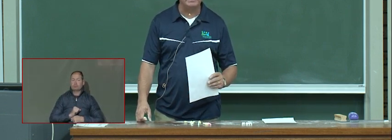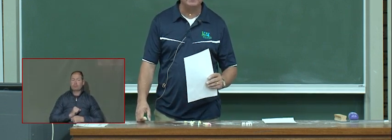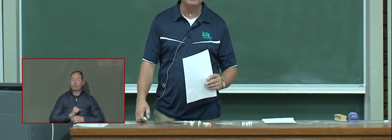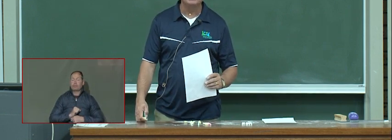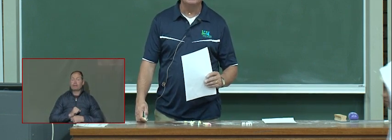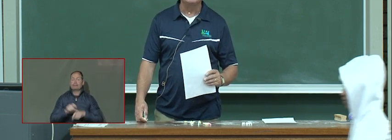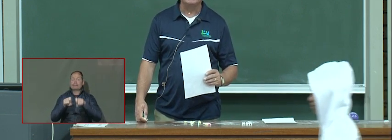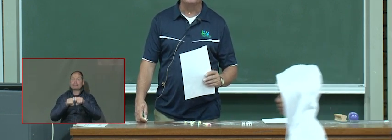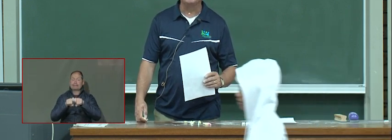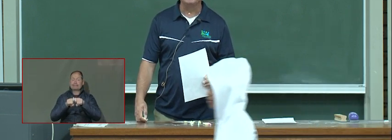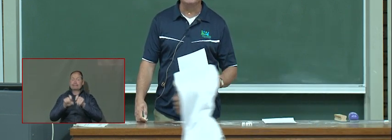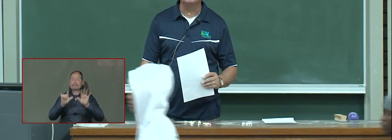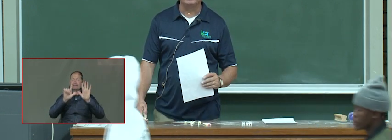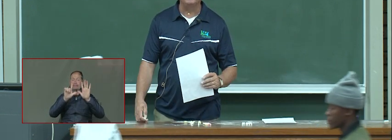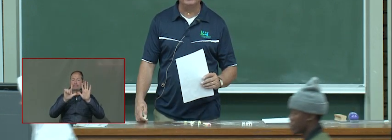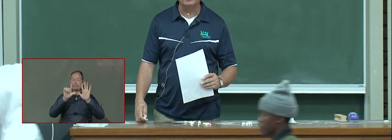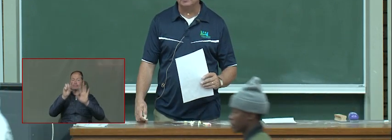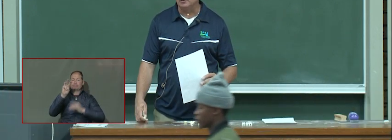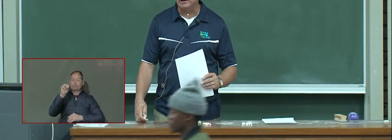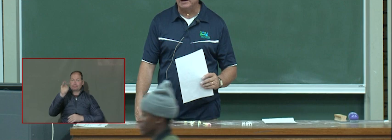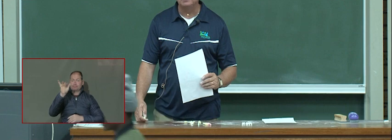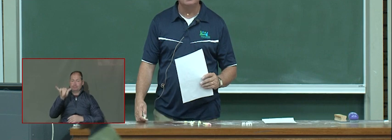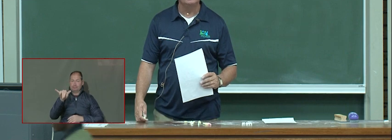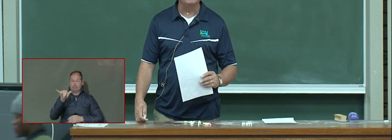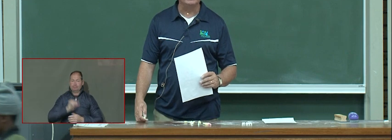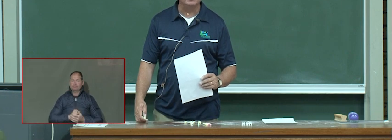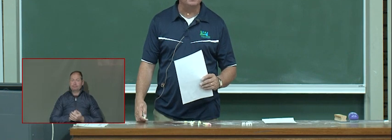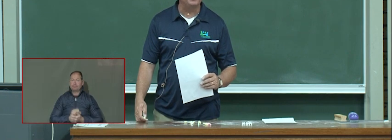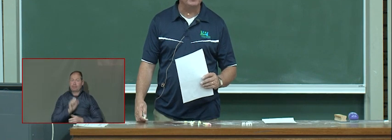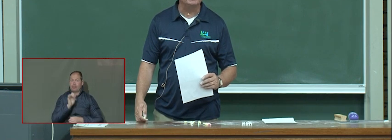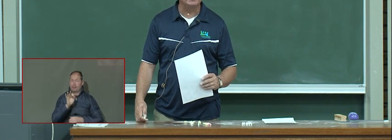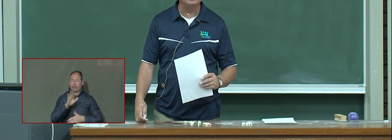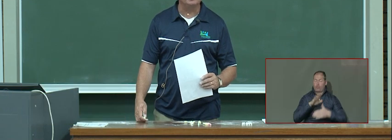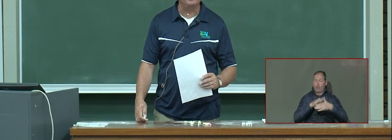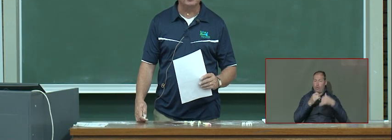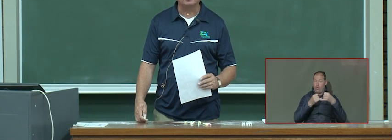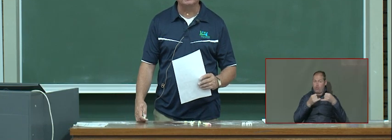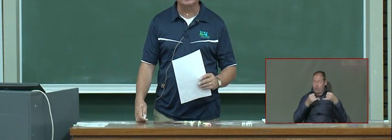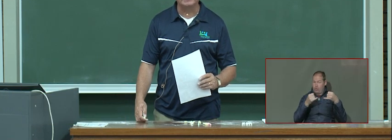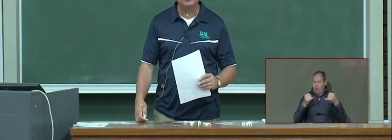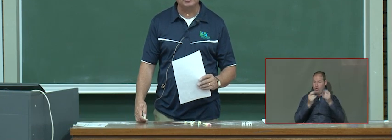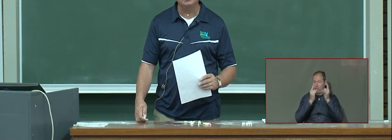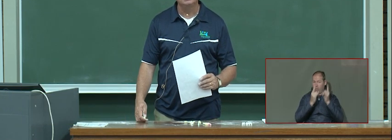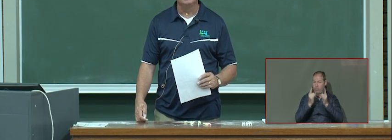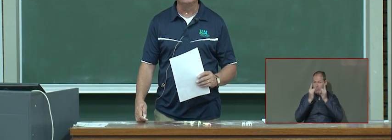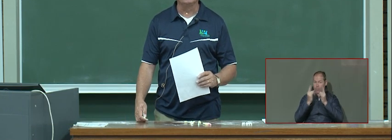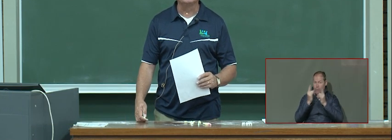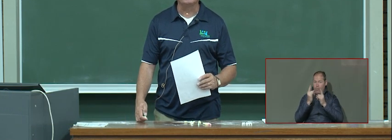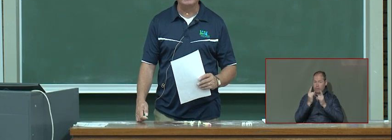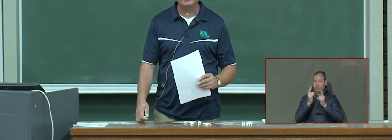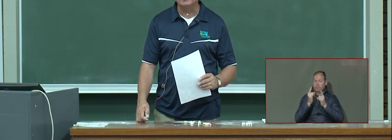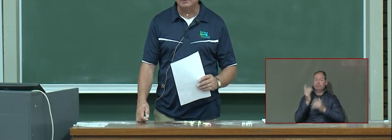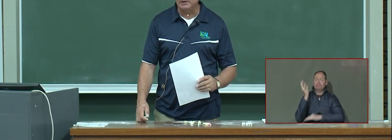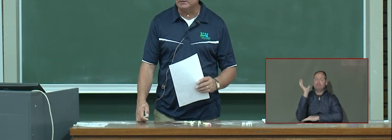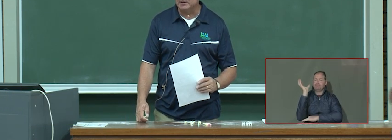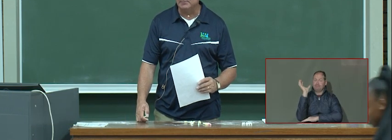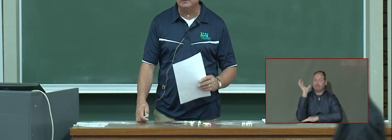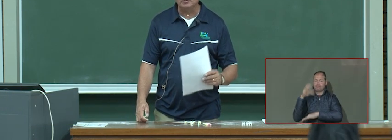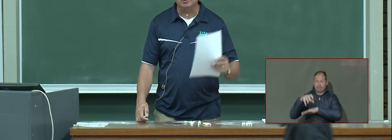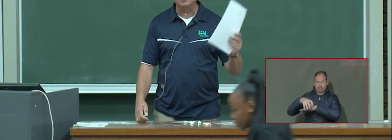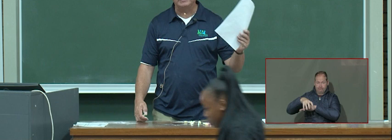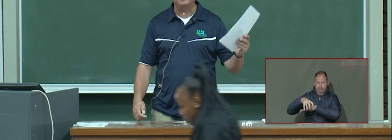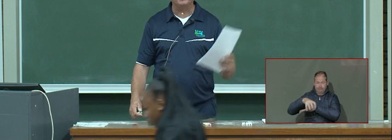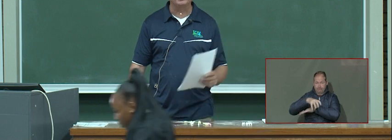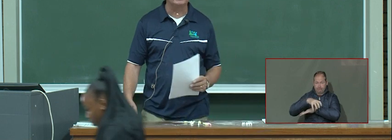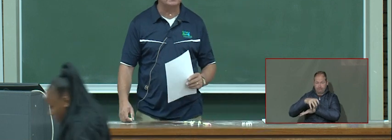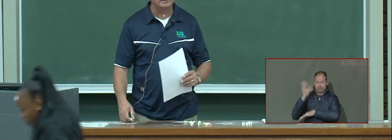of May. Now, for learners who are viewing this online, we are here in the Free State. You are viewing across the country. You're also writing similar assignments, so